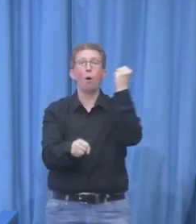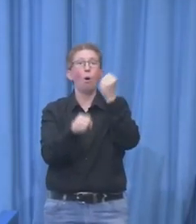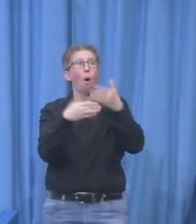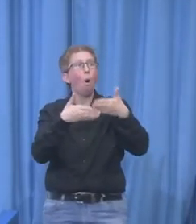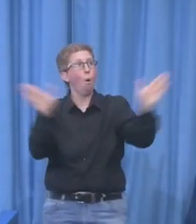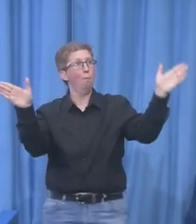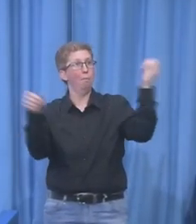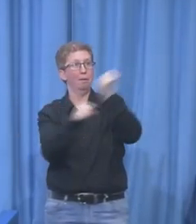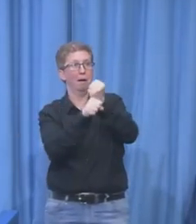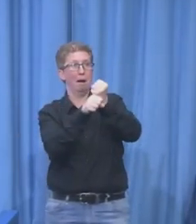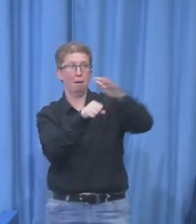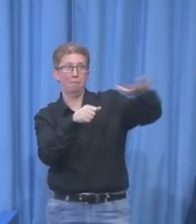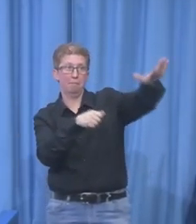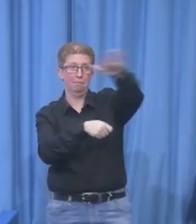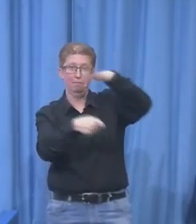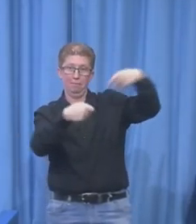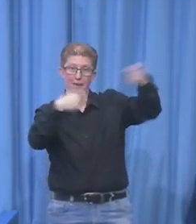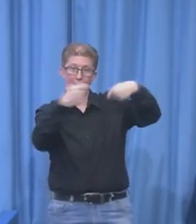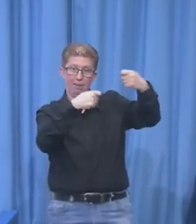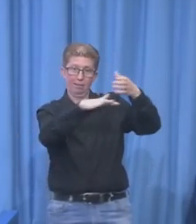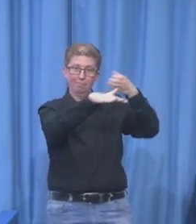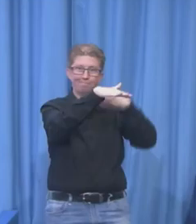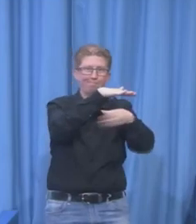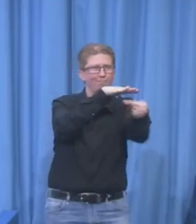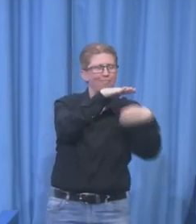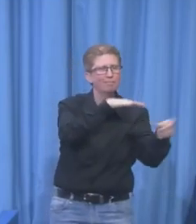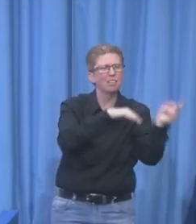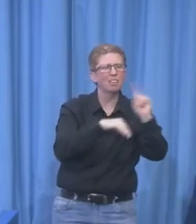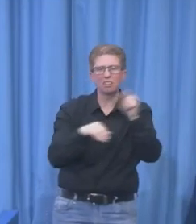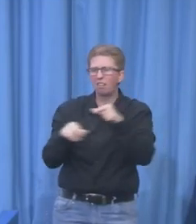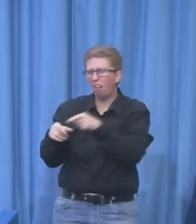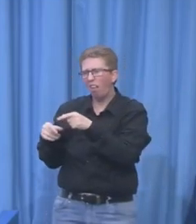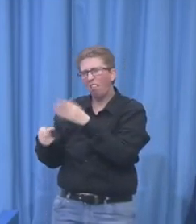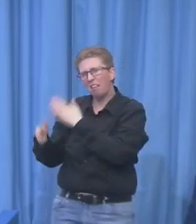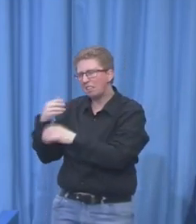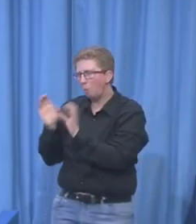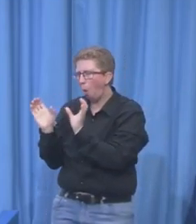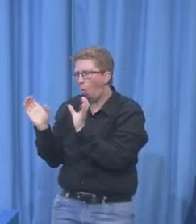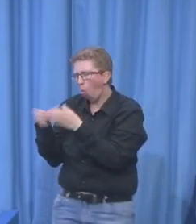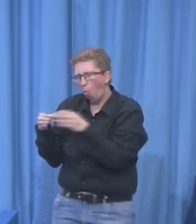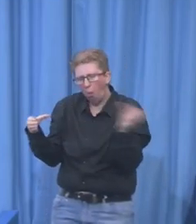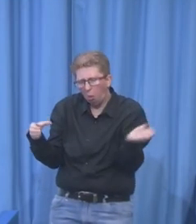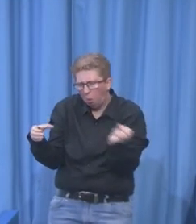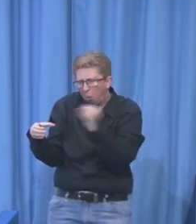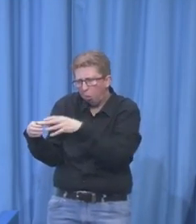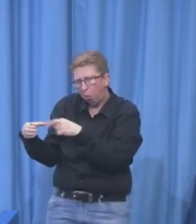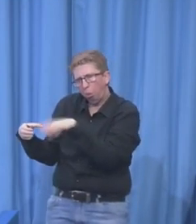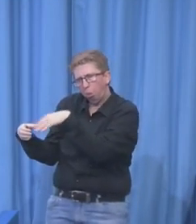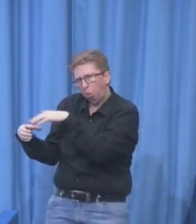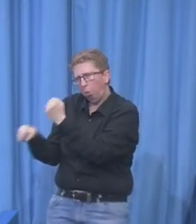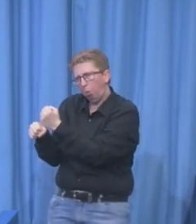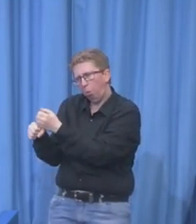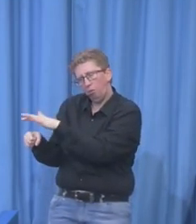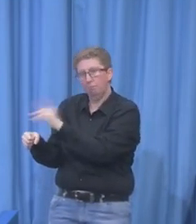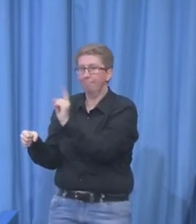immersion. You know, sometimes I think we focus so much on training young people with disabilities and all of